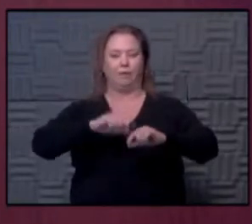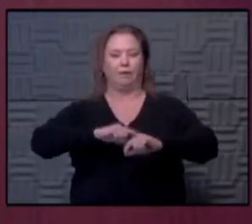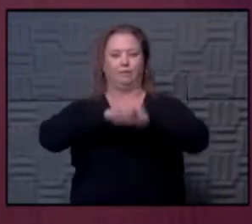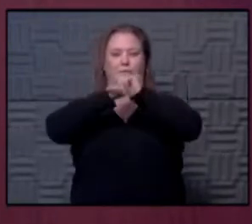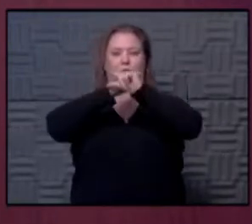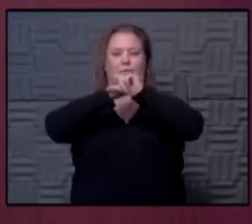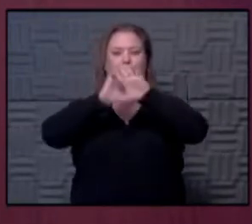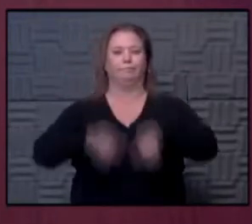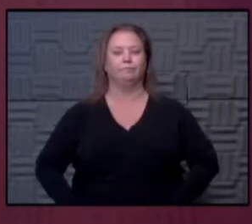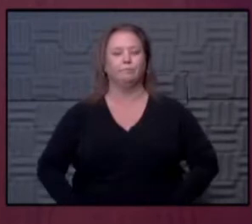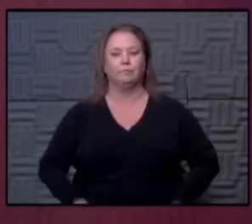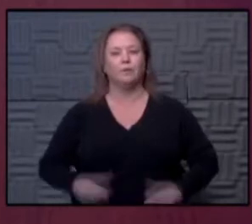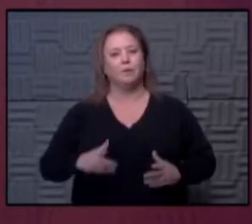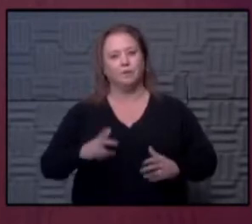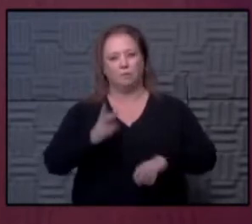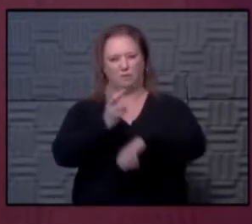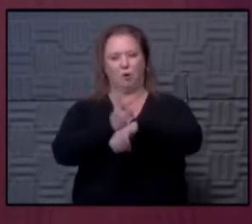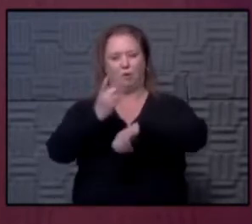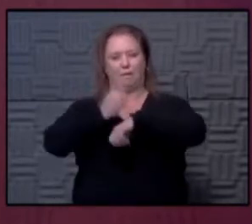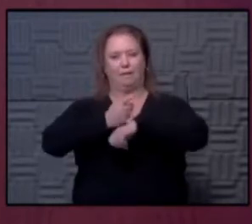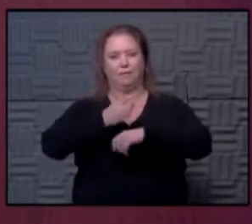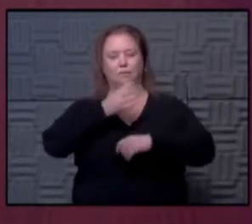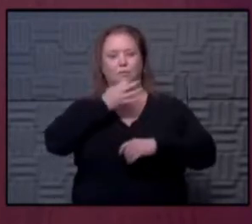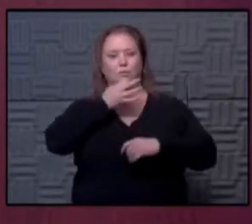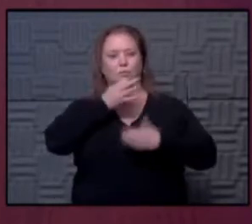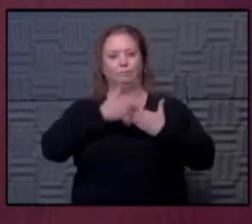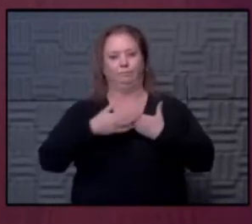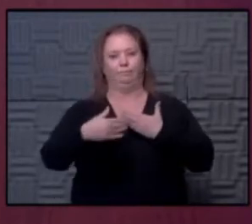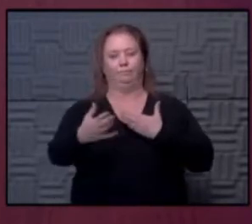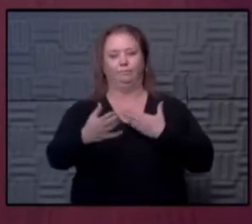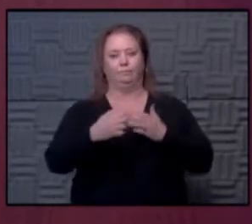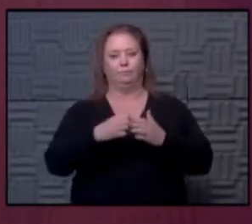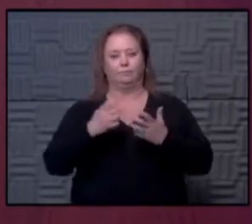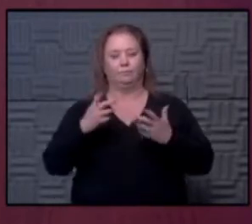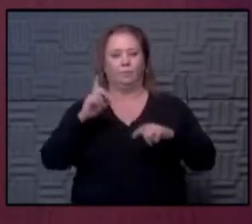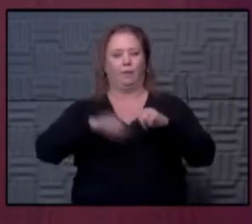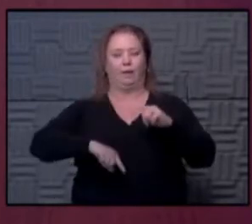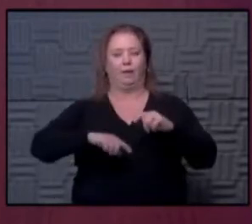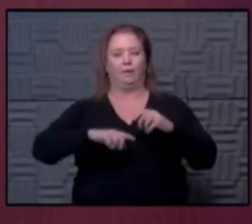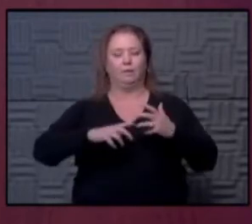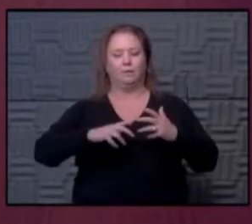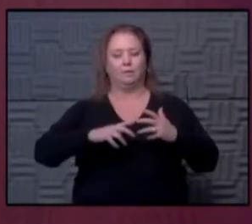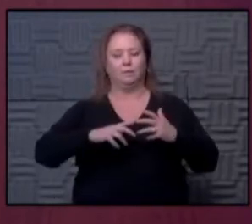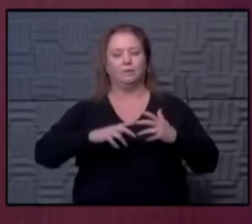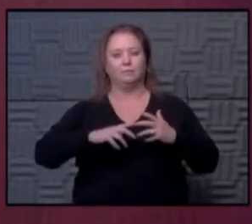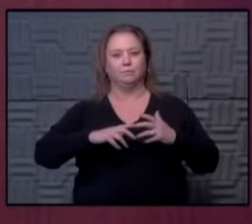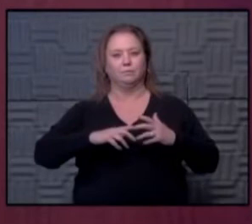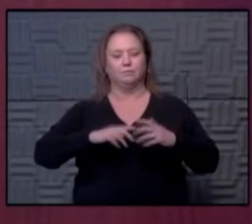we have some really hard days ahead, and so can't let our guard down, and